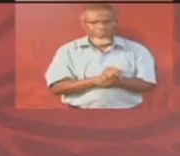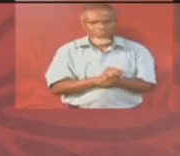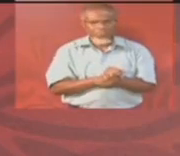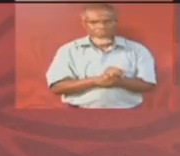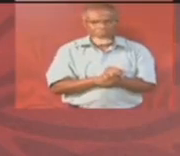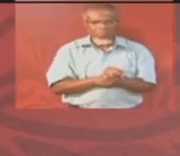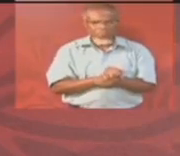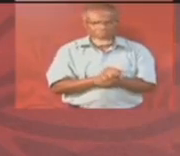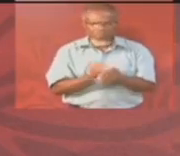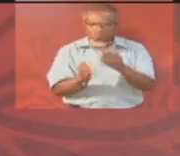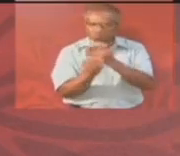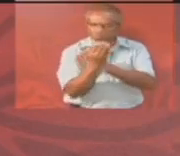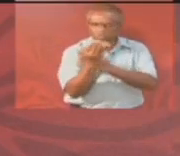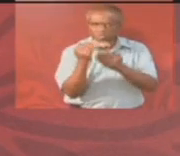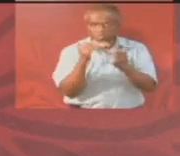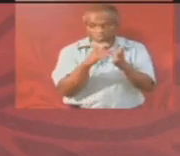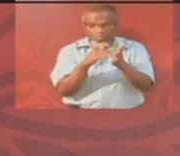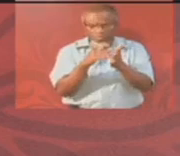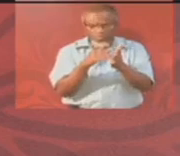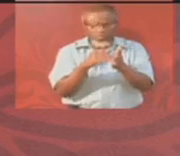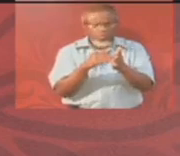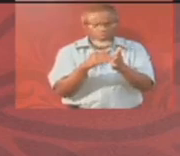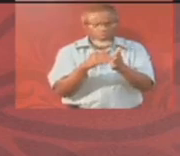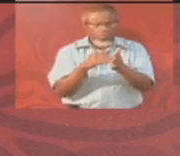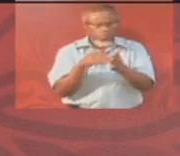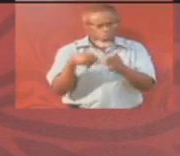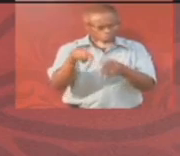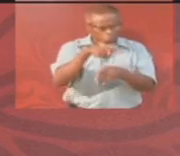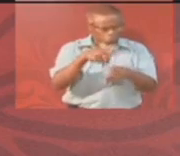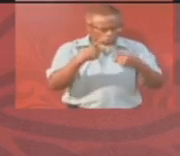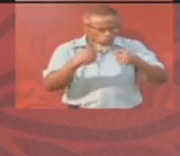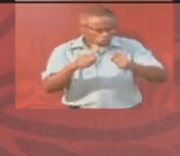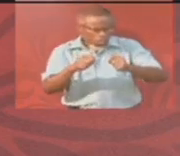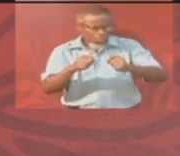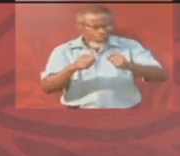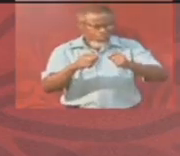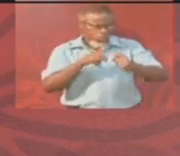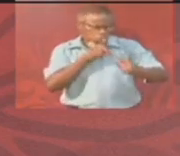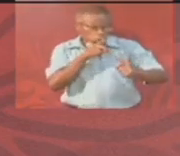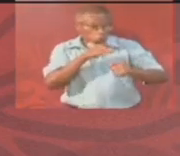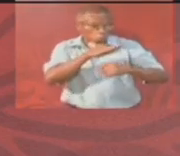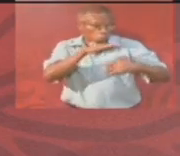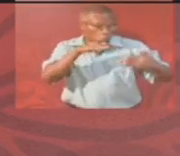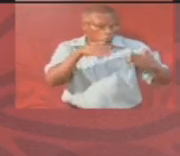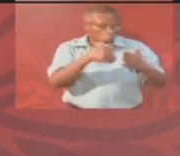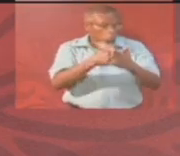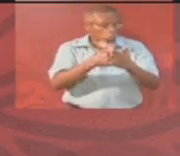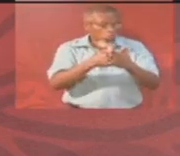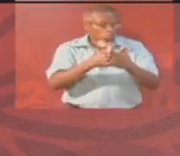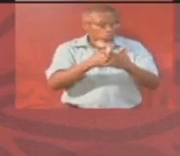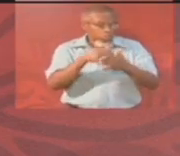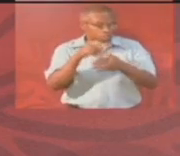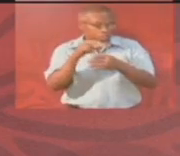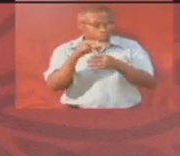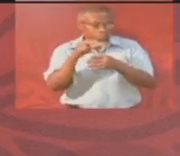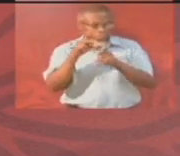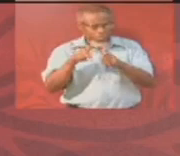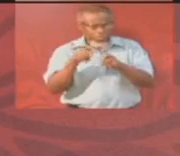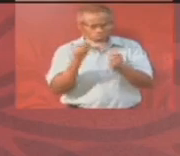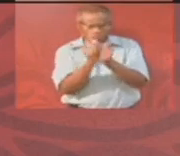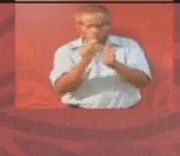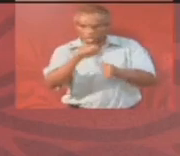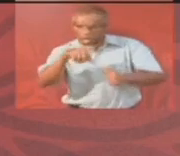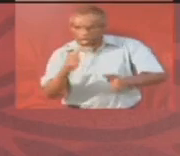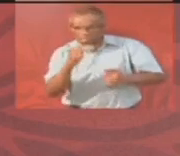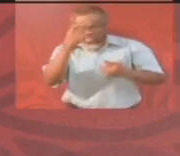made tremendous efforts to ensure that our NCD patients who would have expressed an interest in taking the vaccine would have